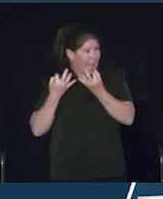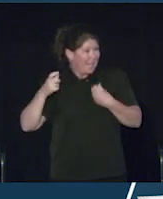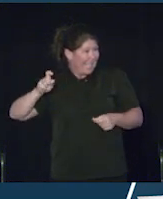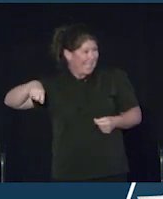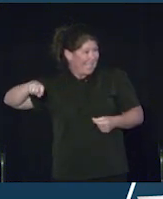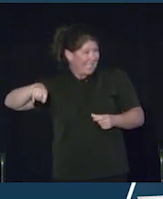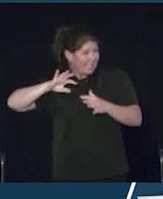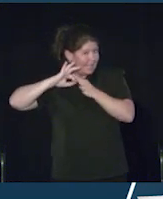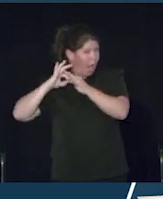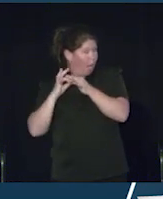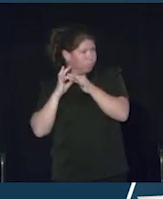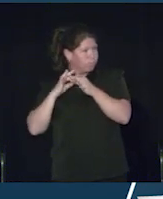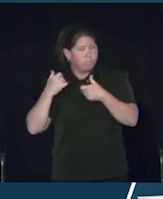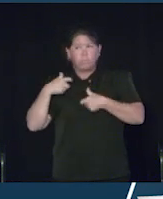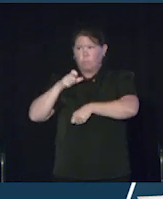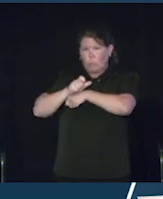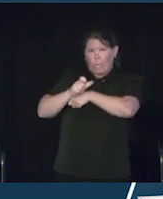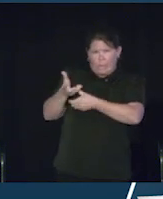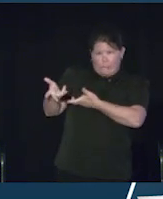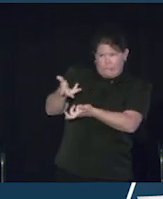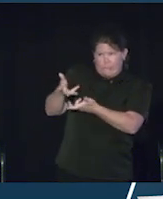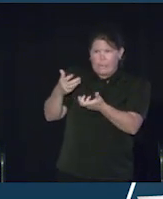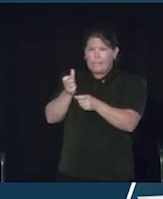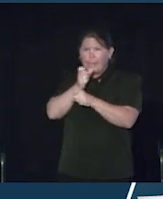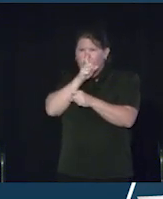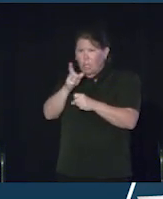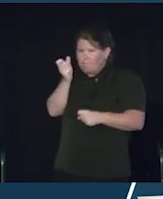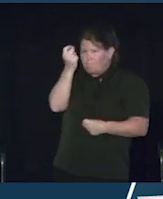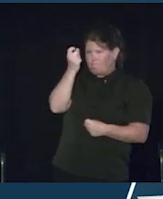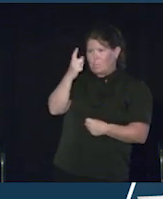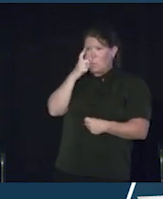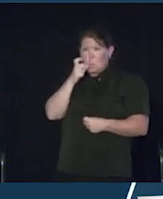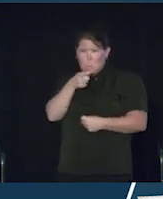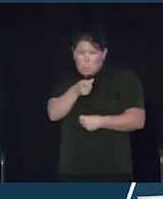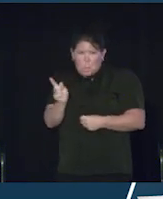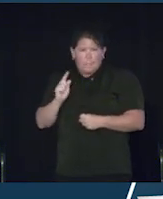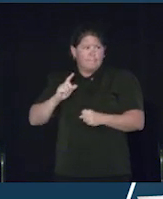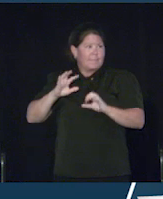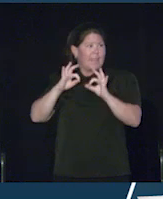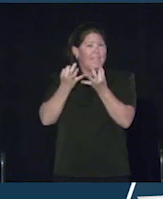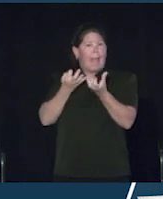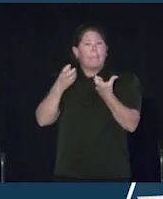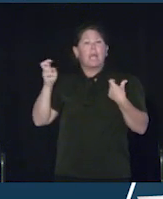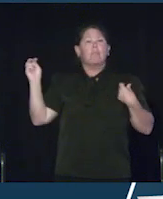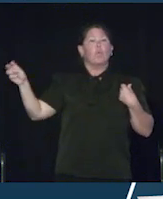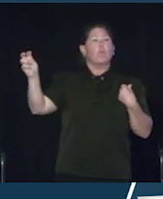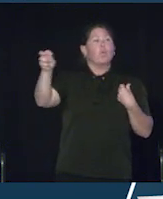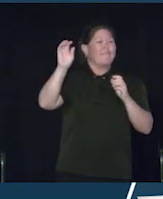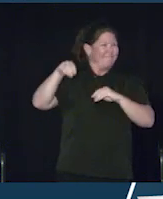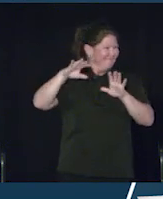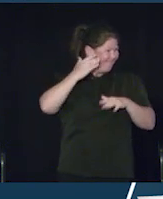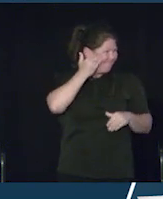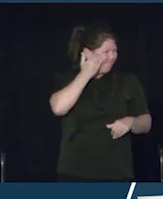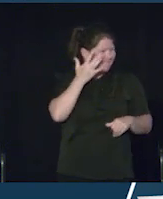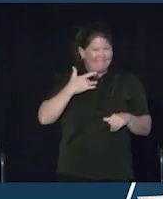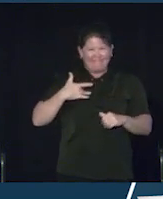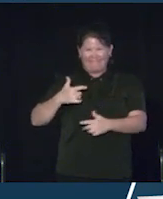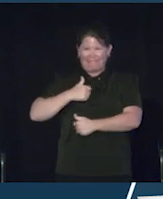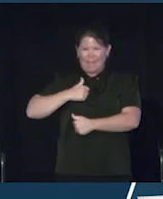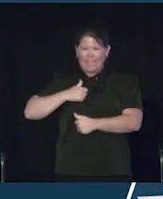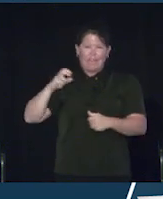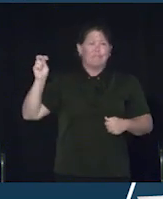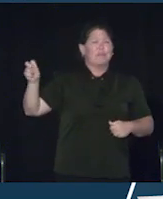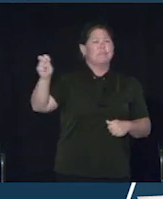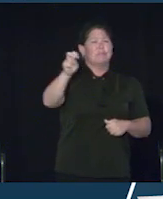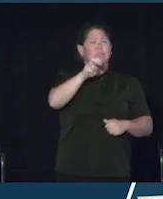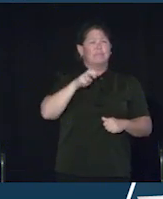network to stay identified of who these individuals are, so that as the families are moving from state to state, that they're still able to receive